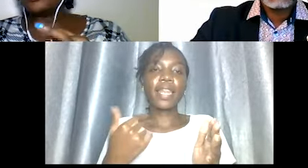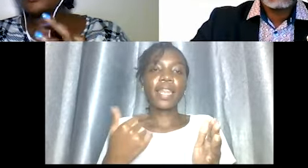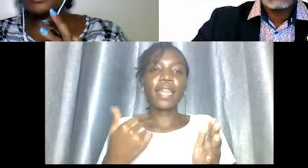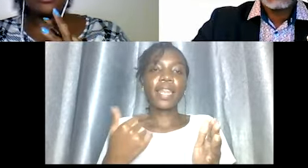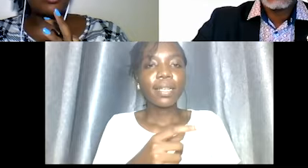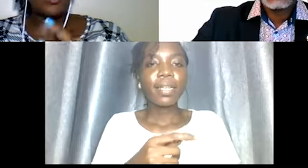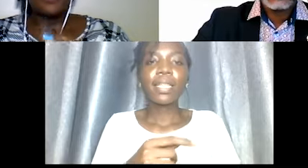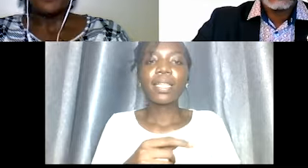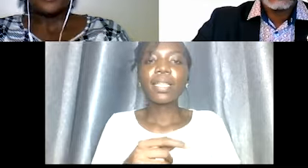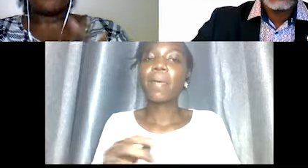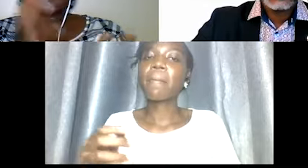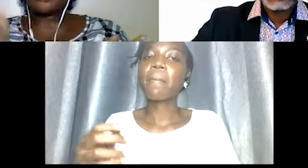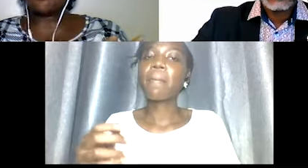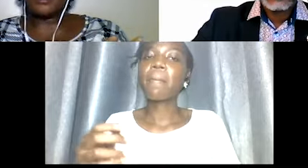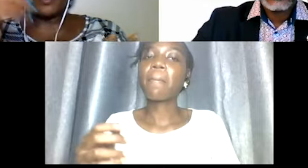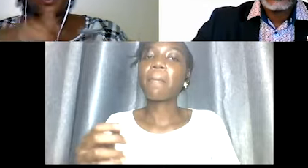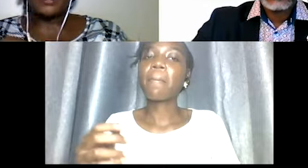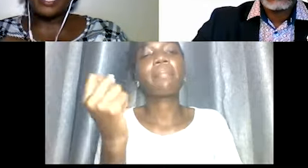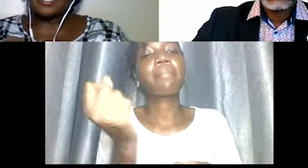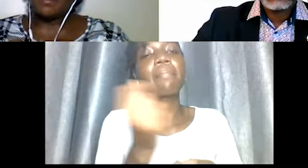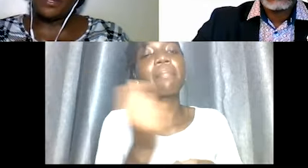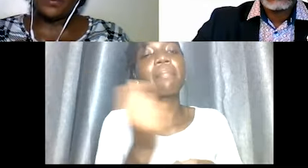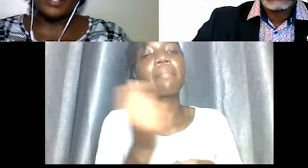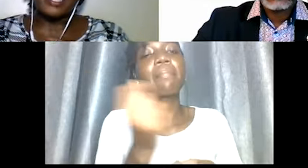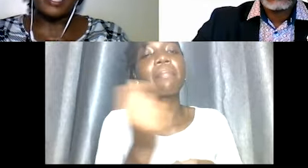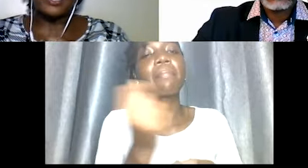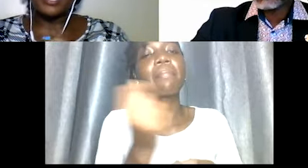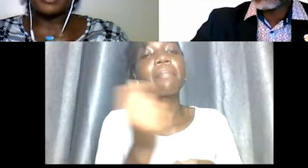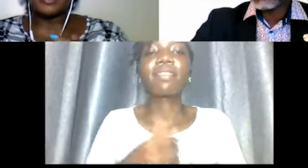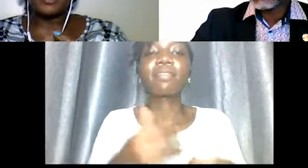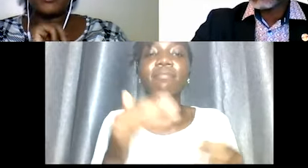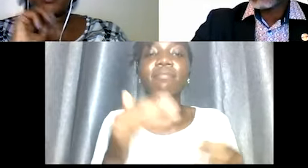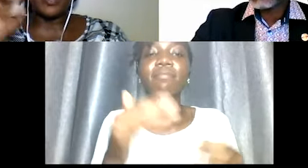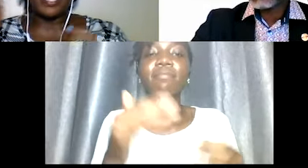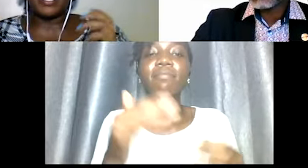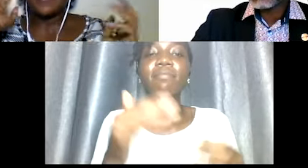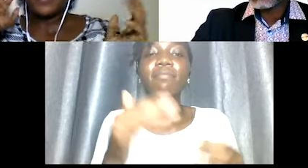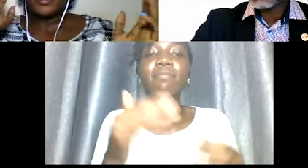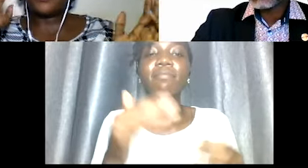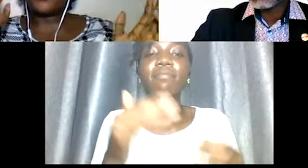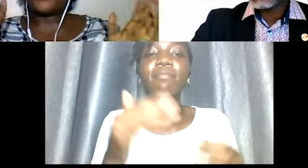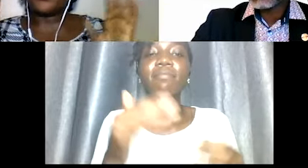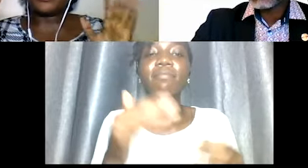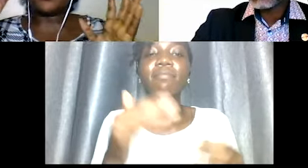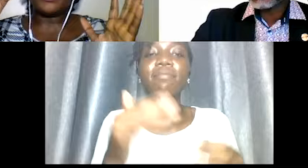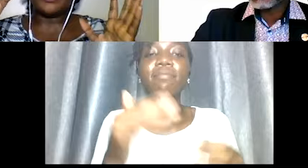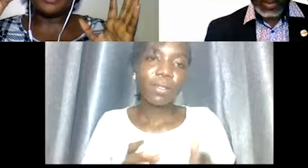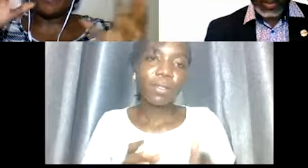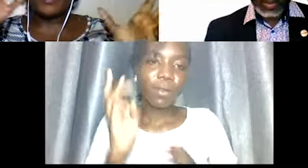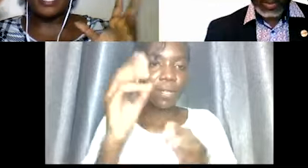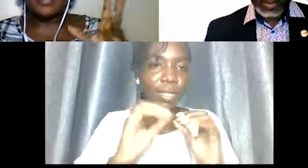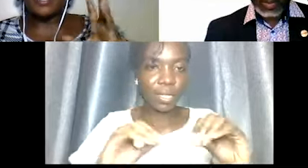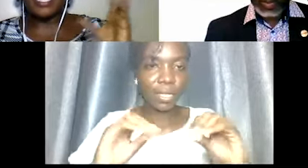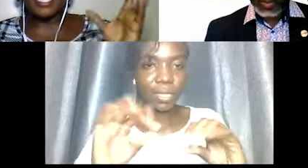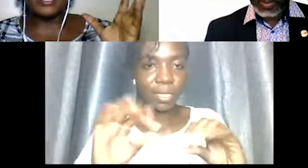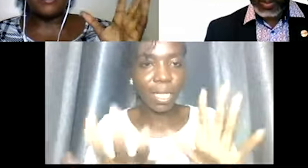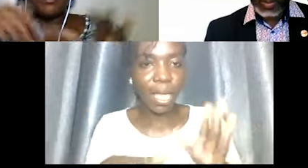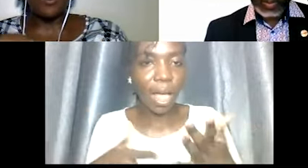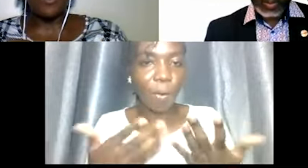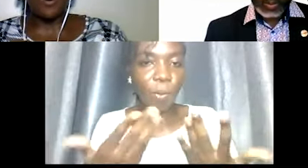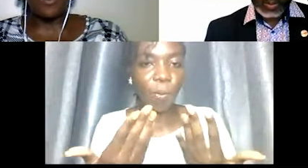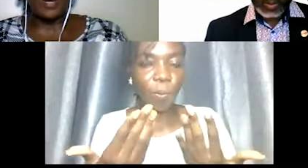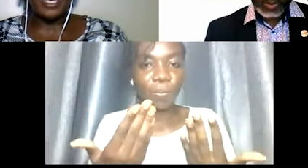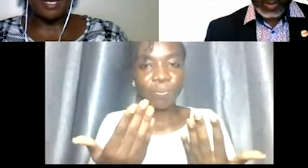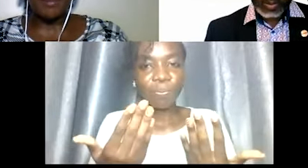a lot in store. In fact, May we are hosting somebody who will teach us how, whether, or rather what, the positives and